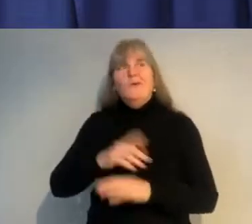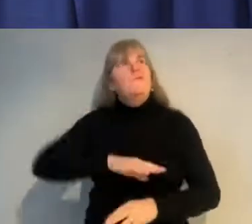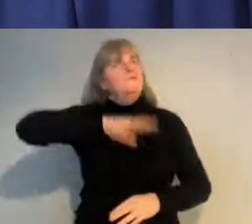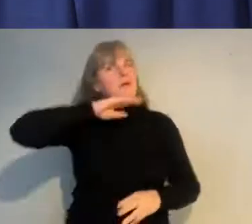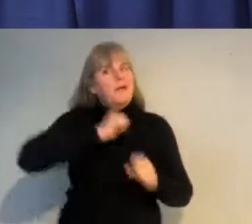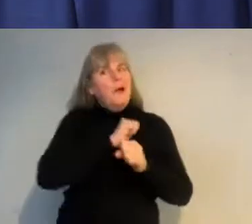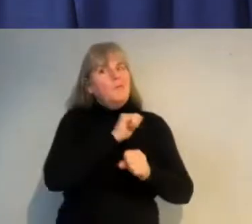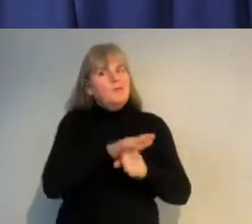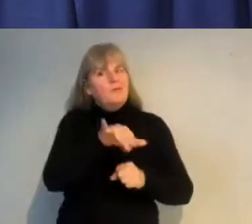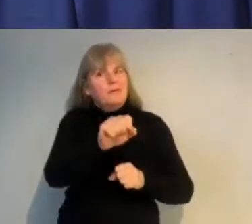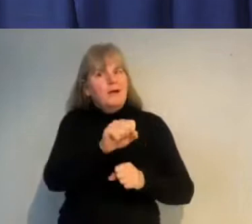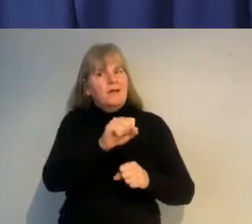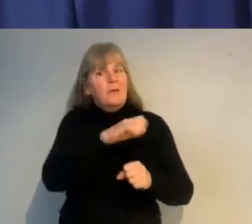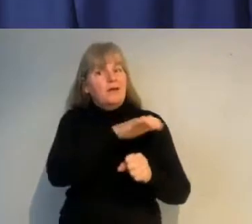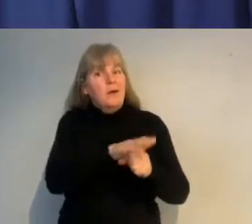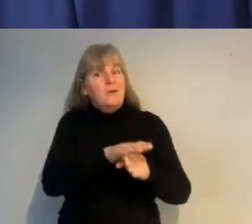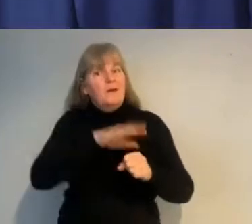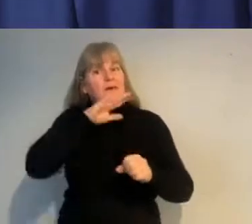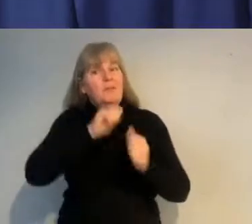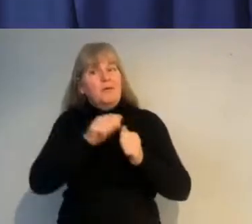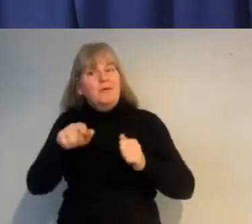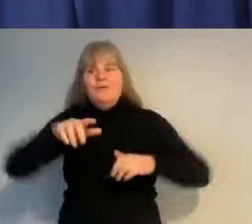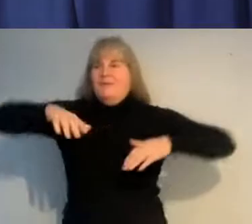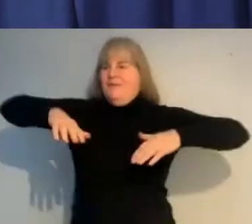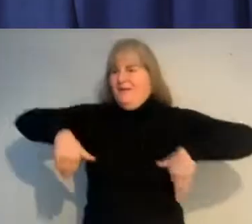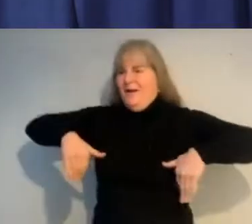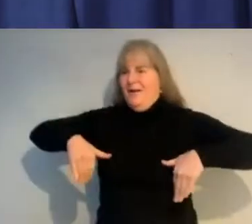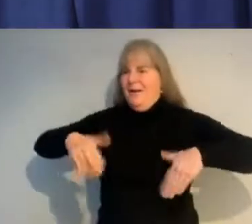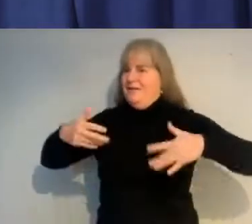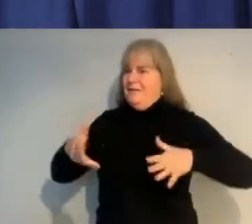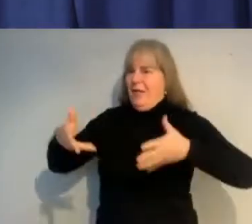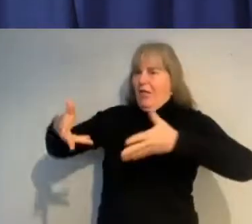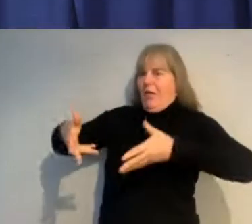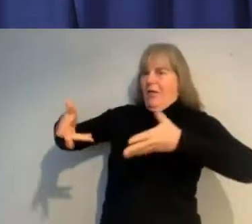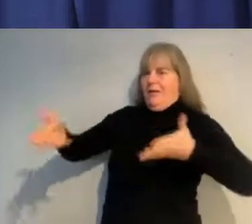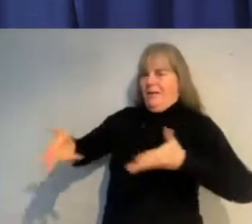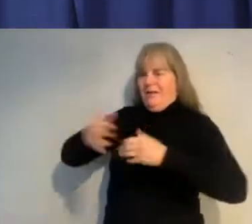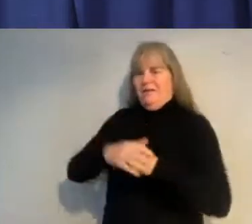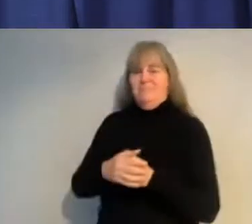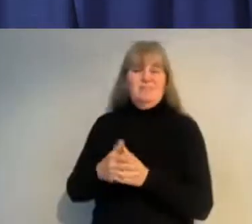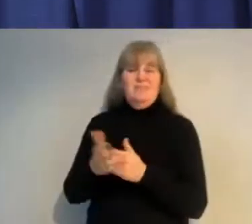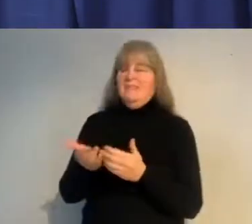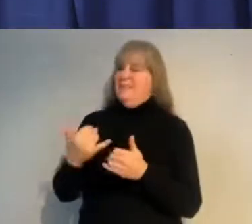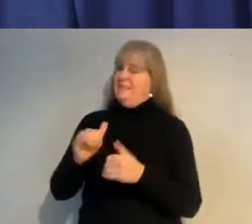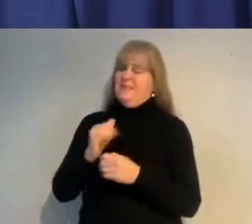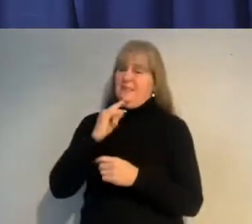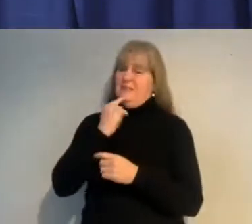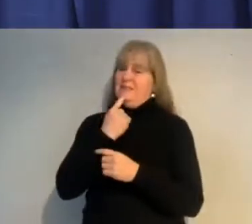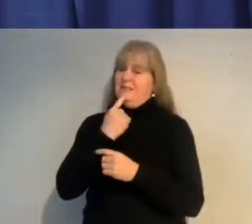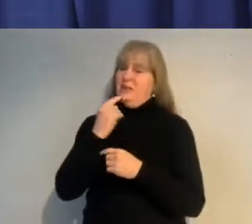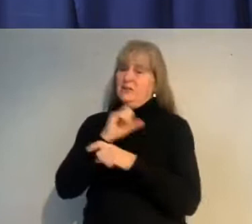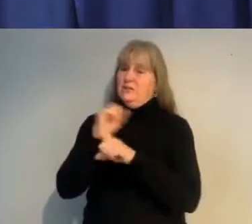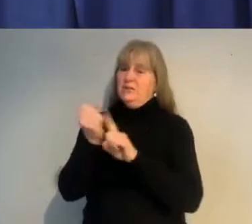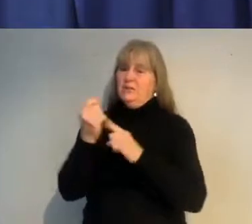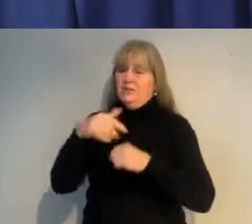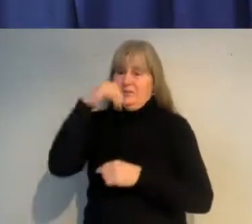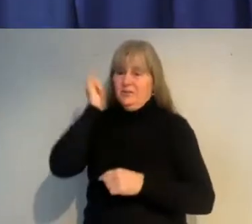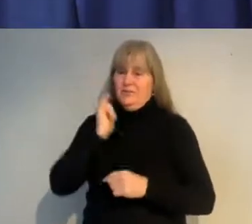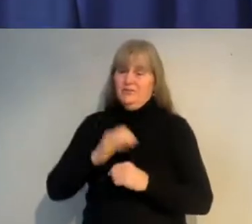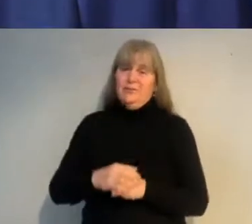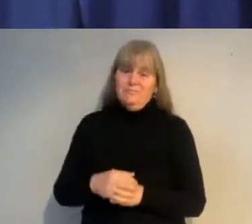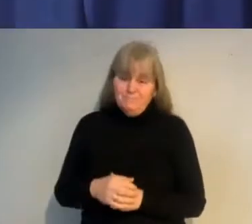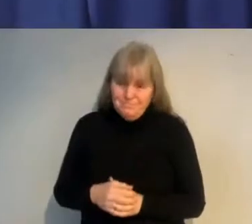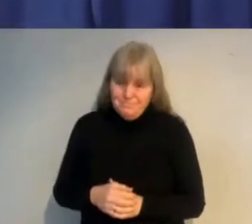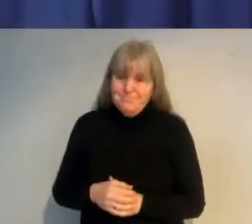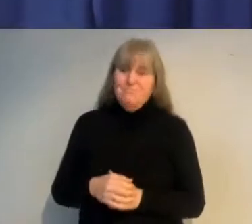but certainly the pandemic is not finished with us yet, and it does remain a very serious situation. We have